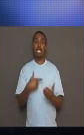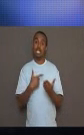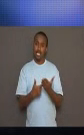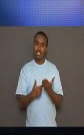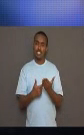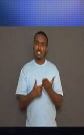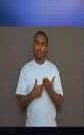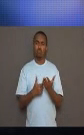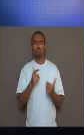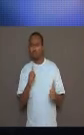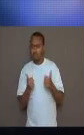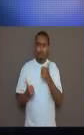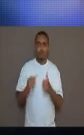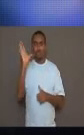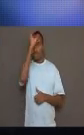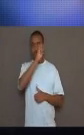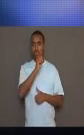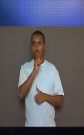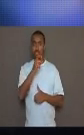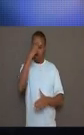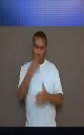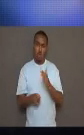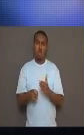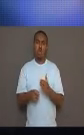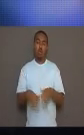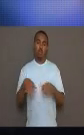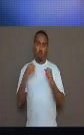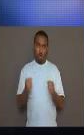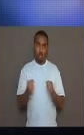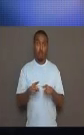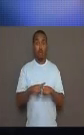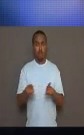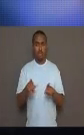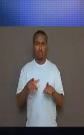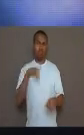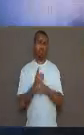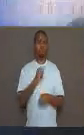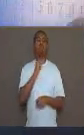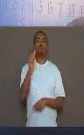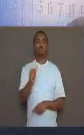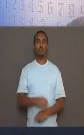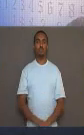a speculation. The outcome is possible, but not certain.